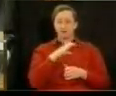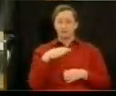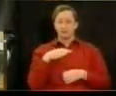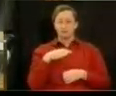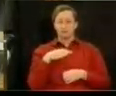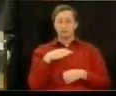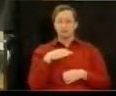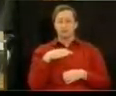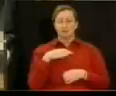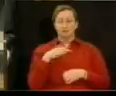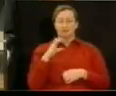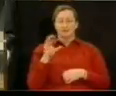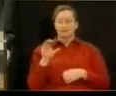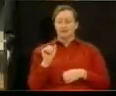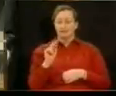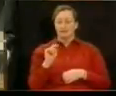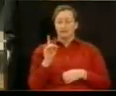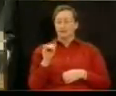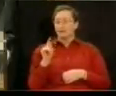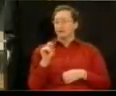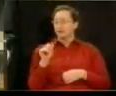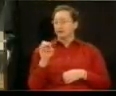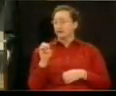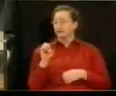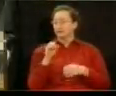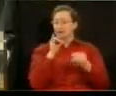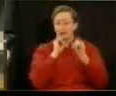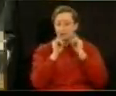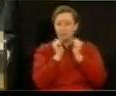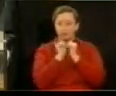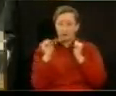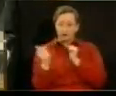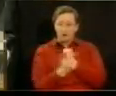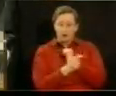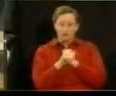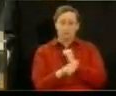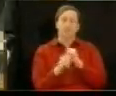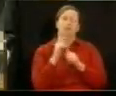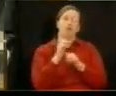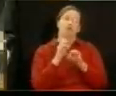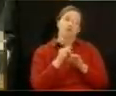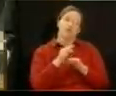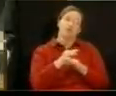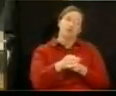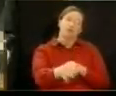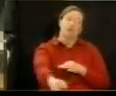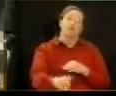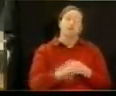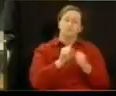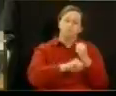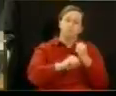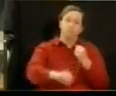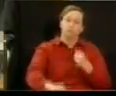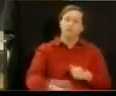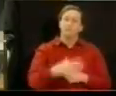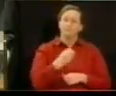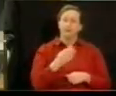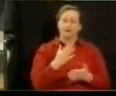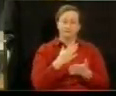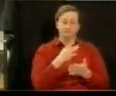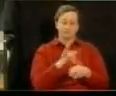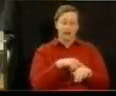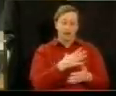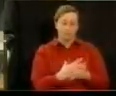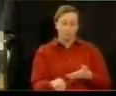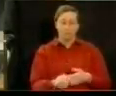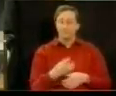candidates for appointment interview with all of us. I think that would be a very cumbersome process and time-consuming. But I do think we should